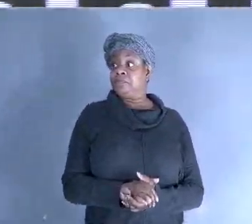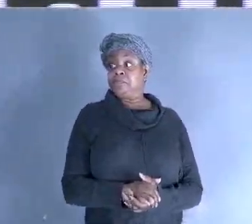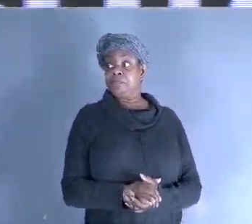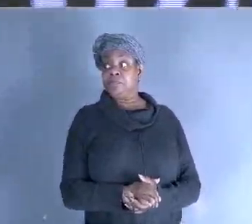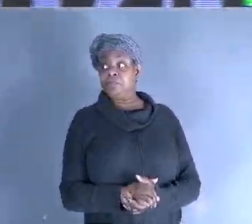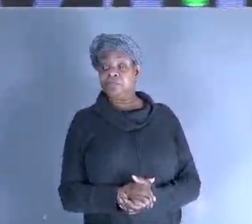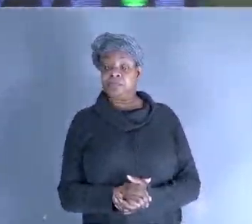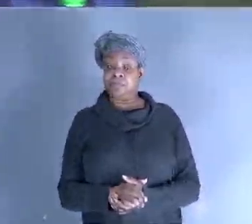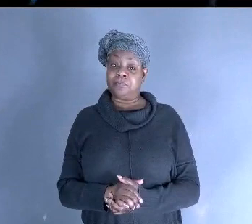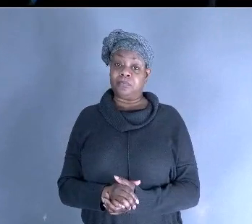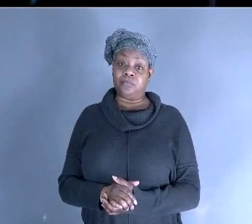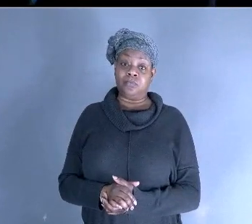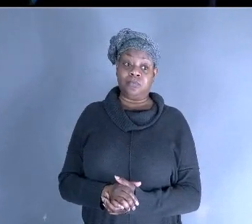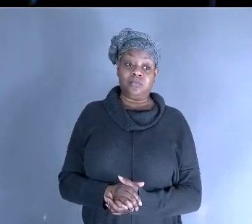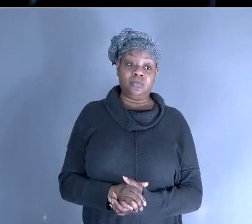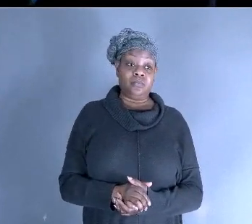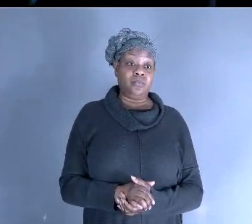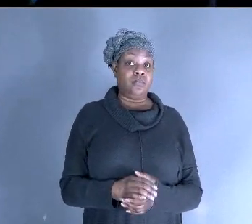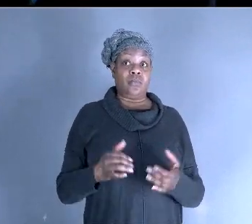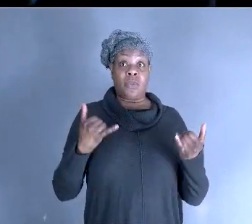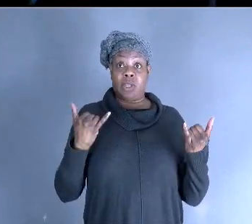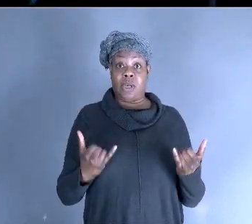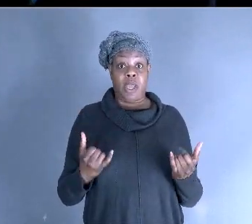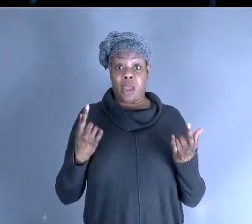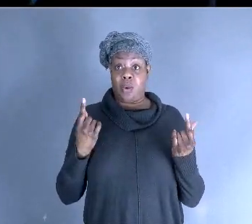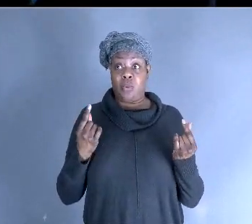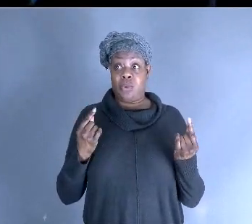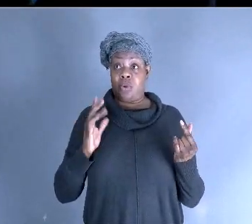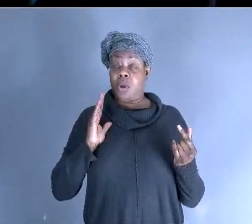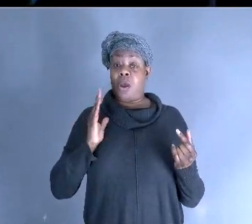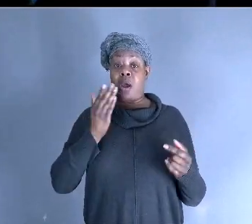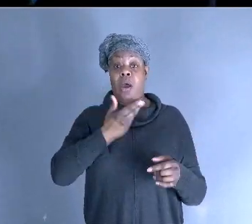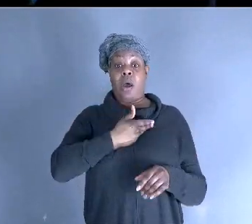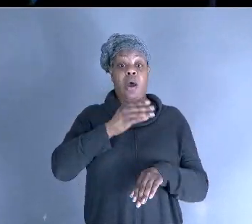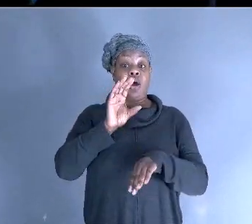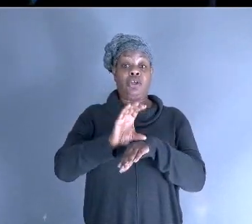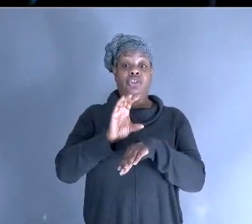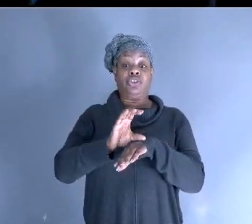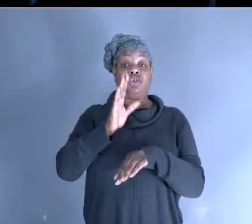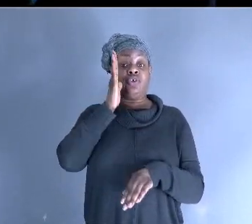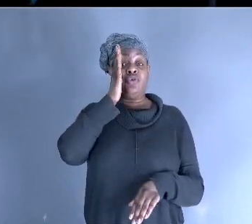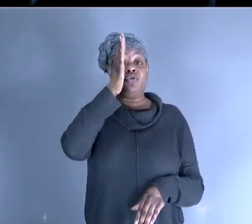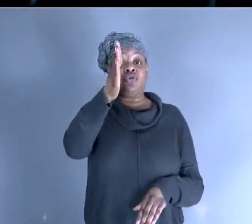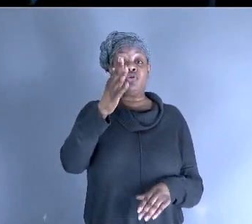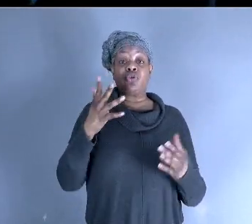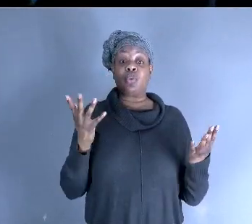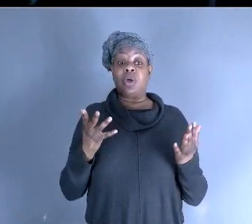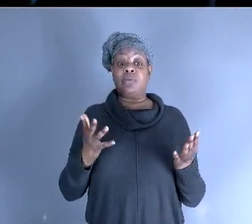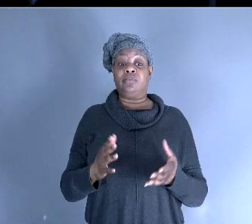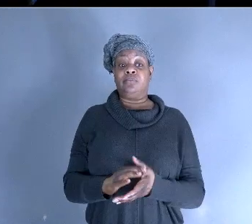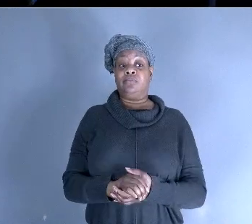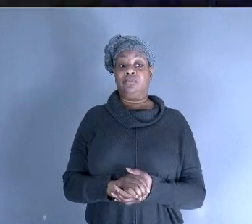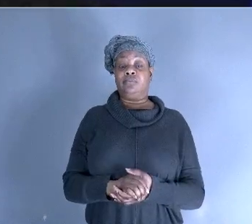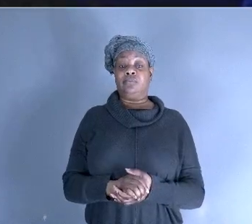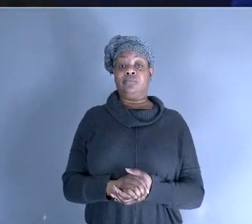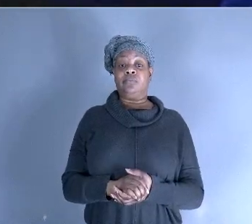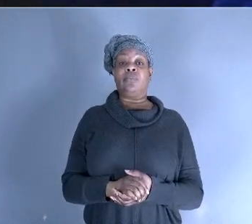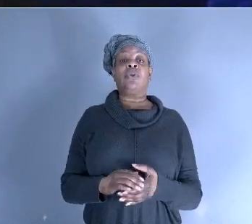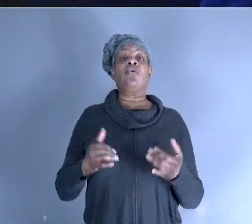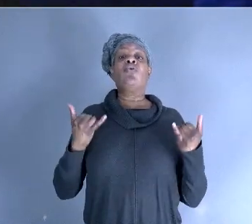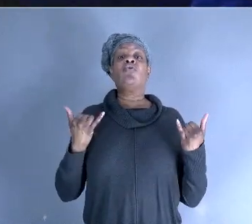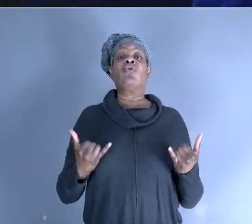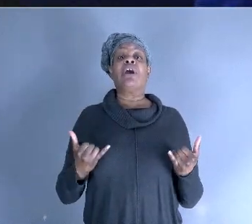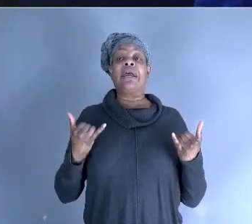and so where are we going as a church Jubilee I'm glad you asked that question right now as we